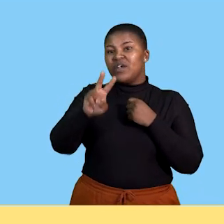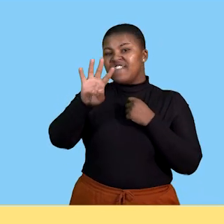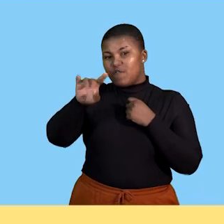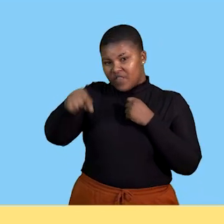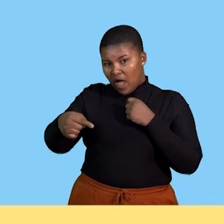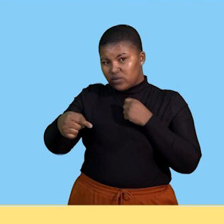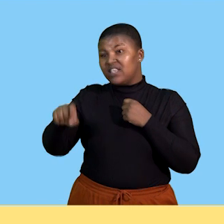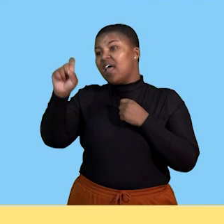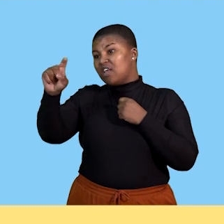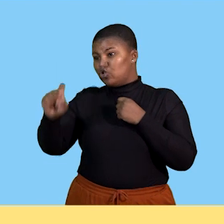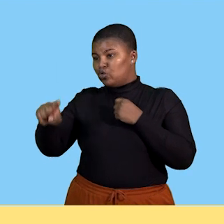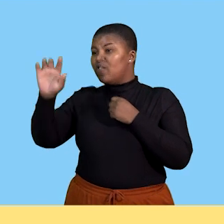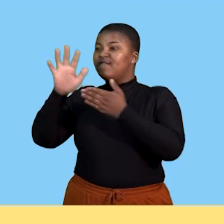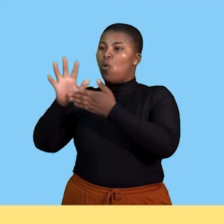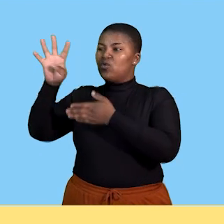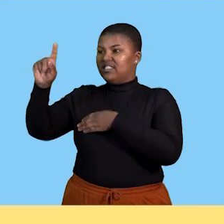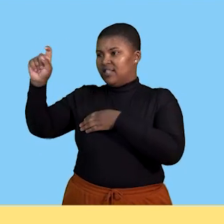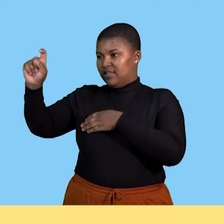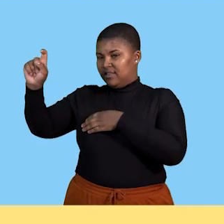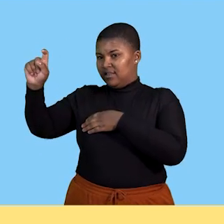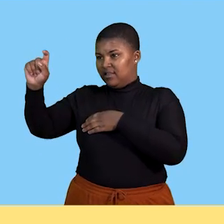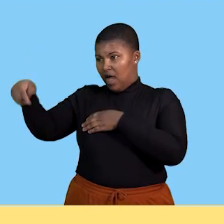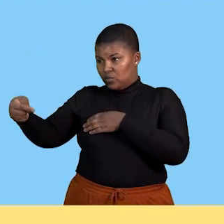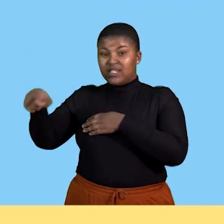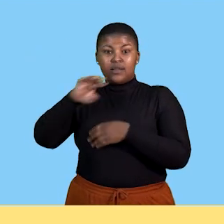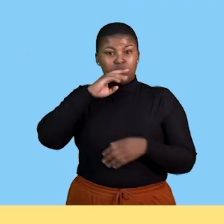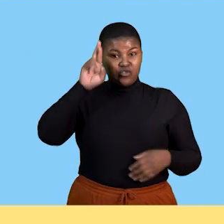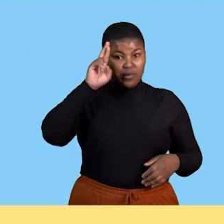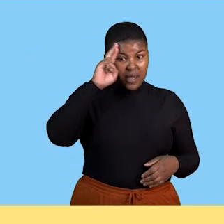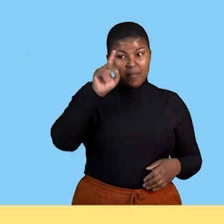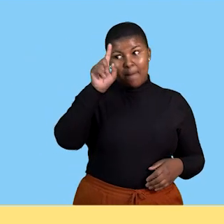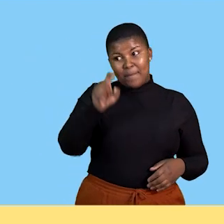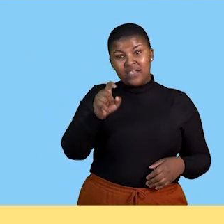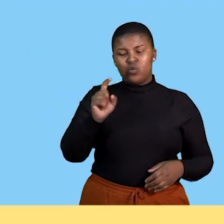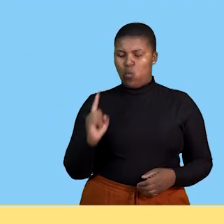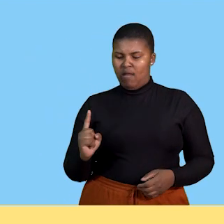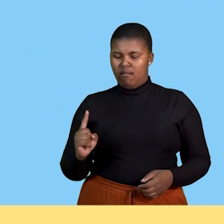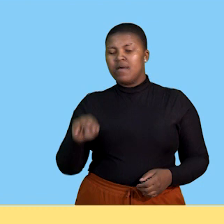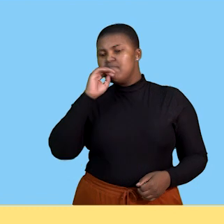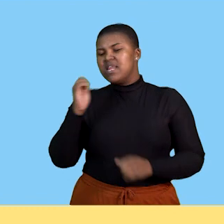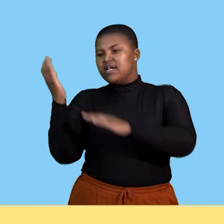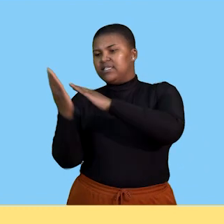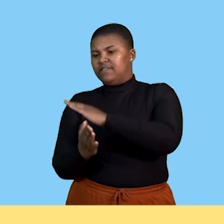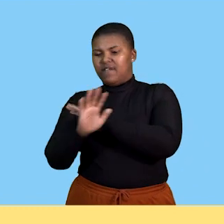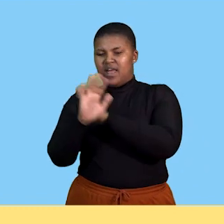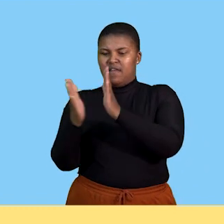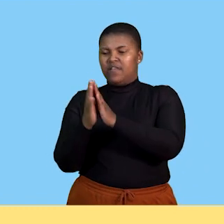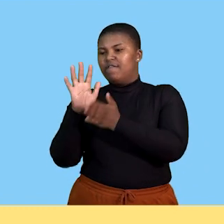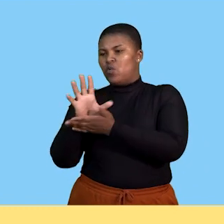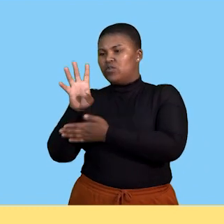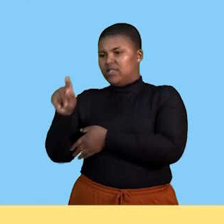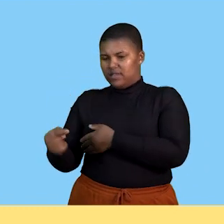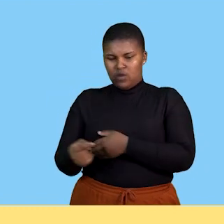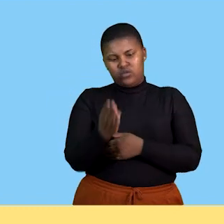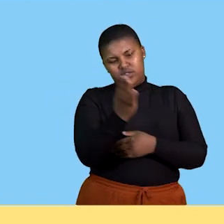to 14,000. The answer has to be as to 1. So I divide everything by 14,000, I get 1. I